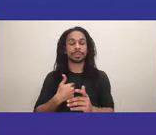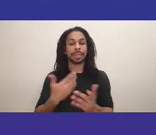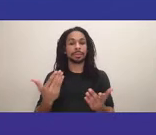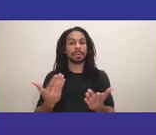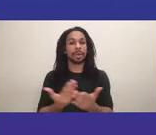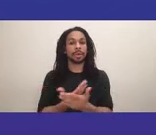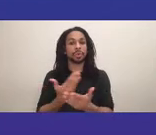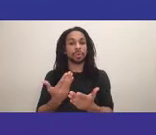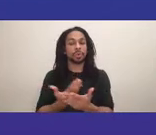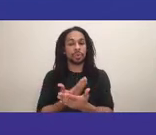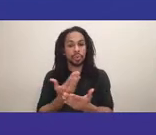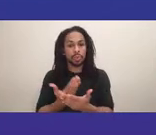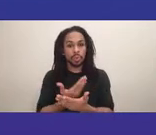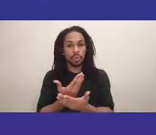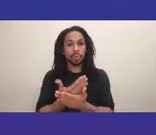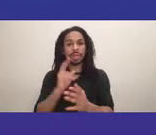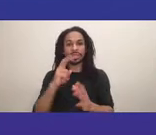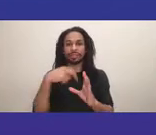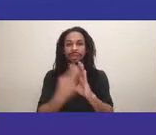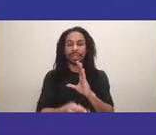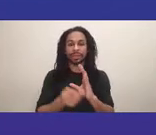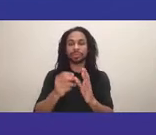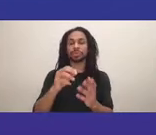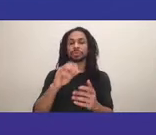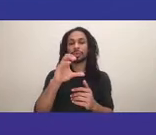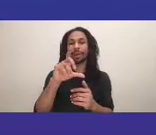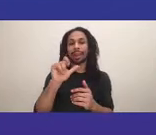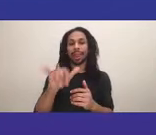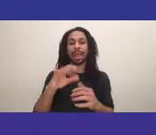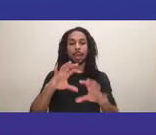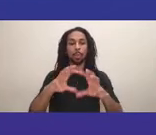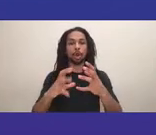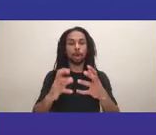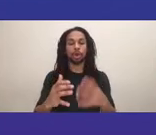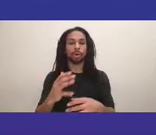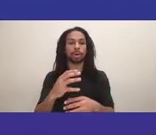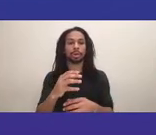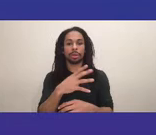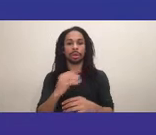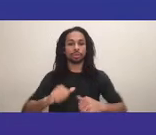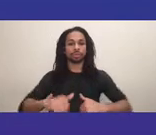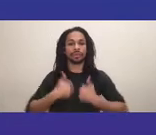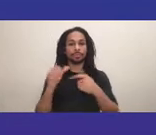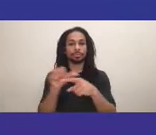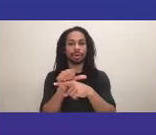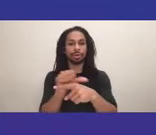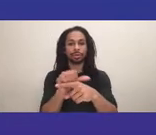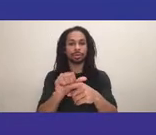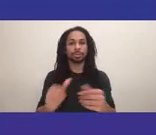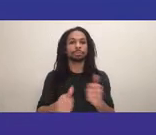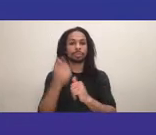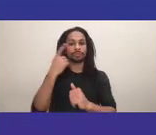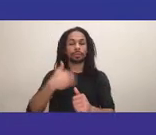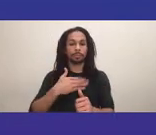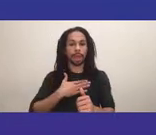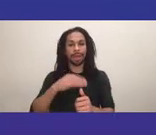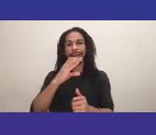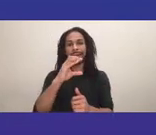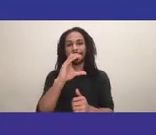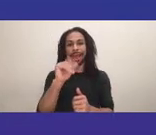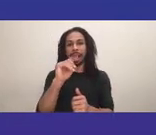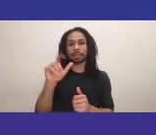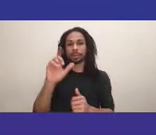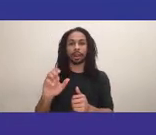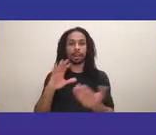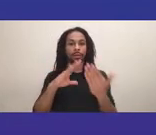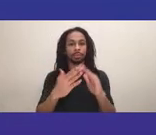into metal and clay works as revival practices. Mostly for my Caddo community, and